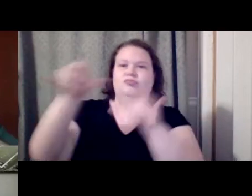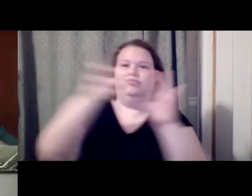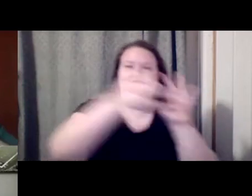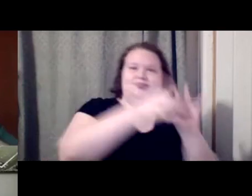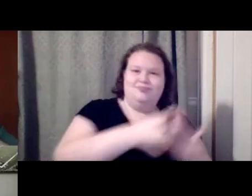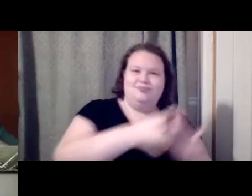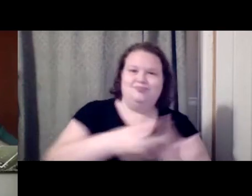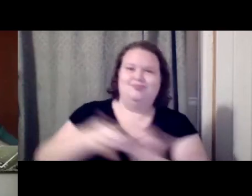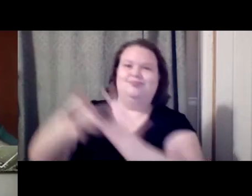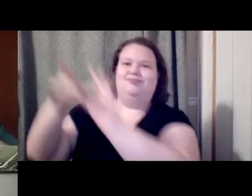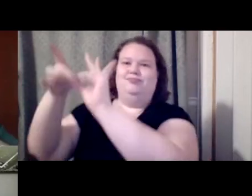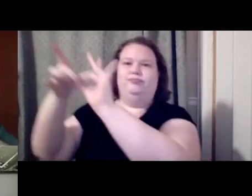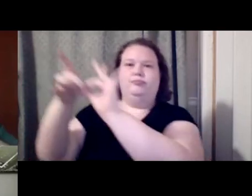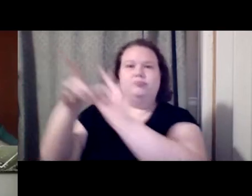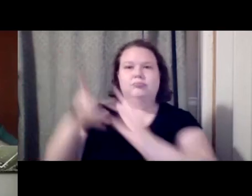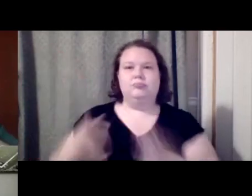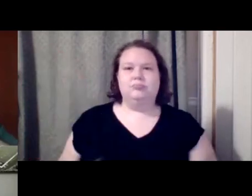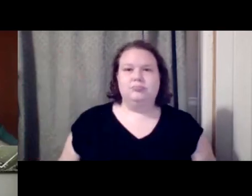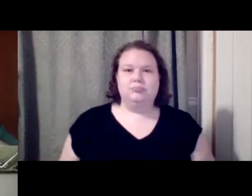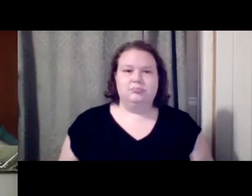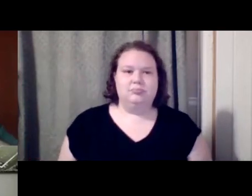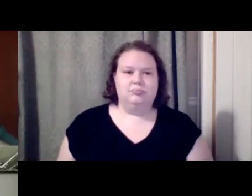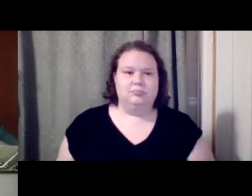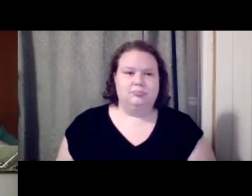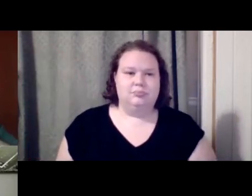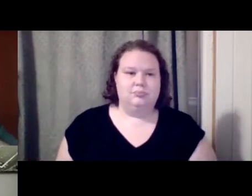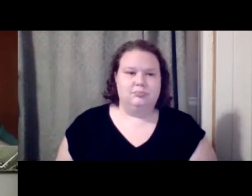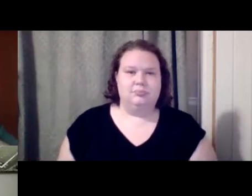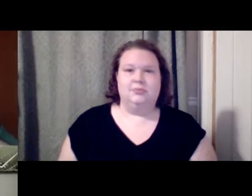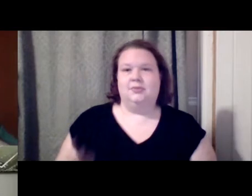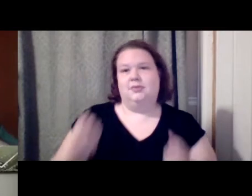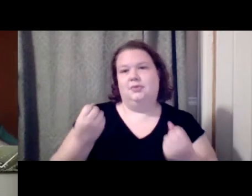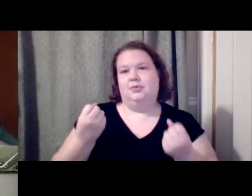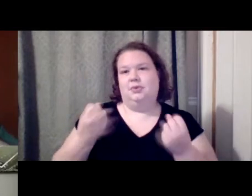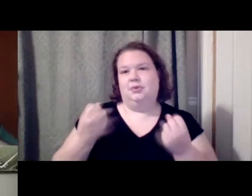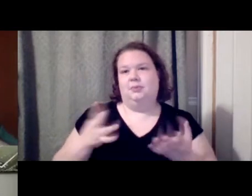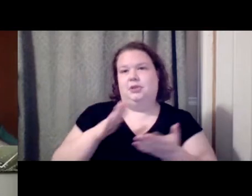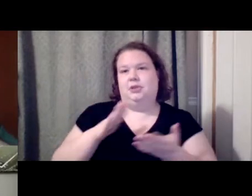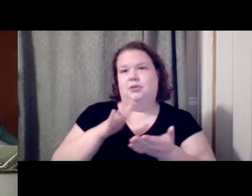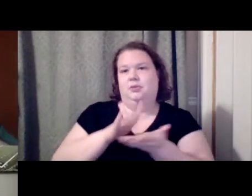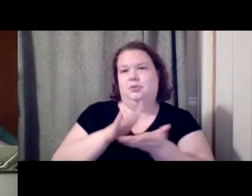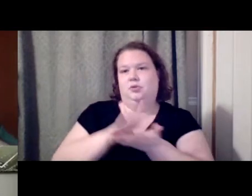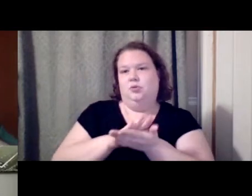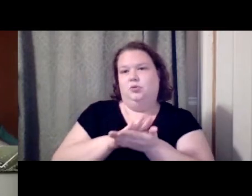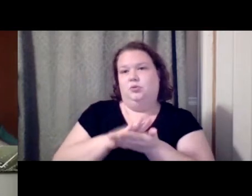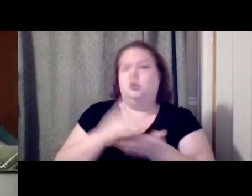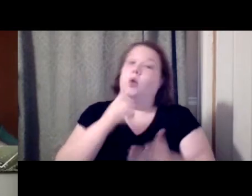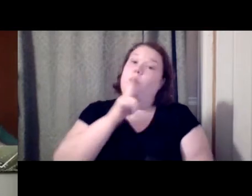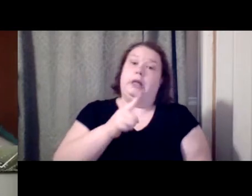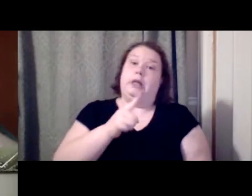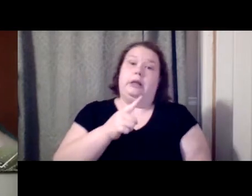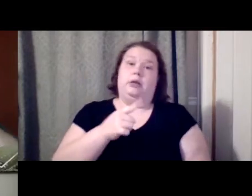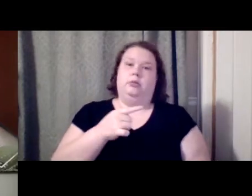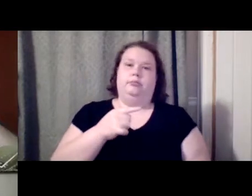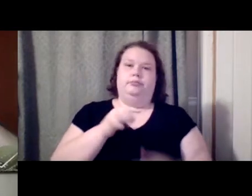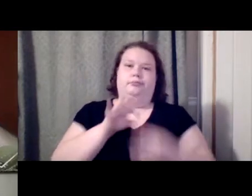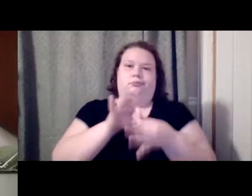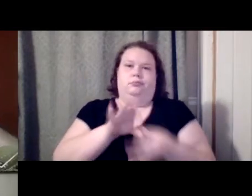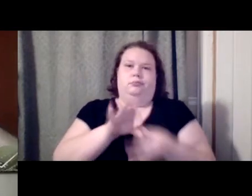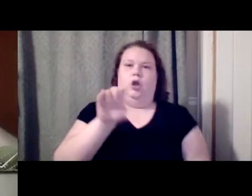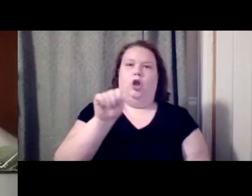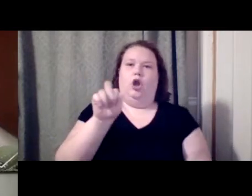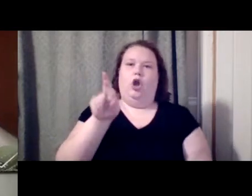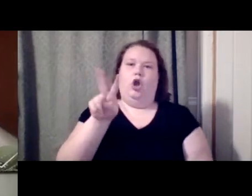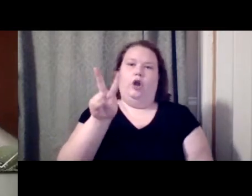And in many of our schools, and I can only speak for Carter specifically, there's the only school I've been in,